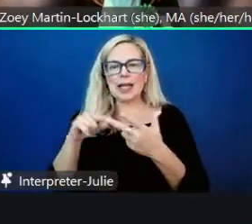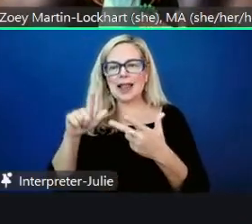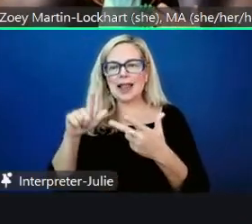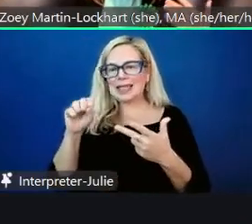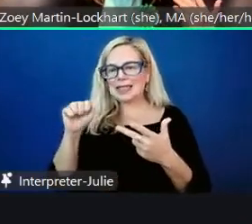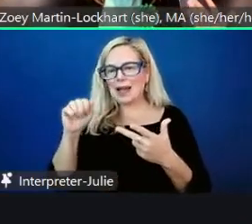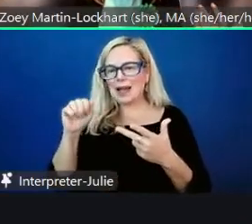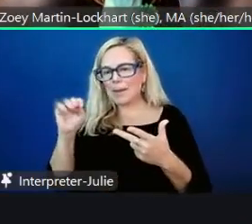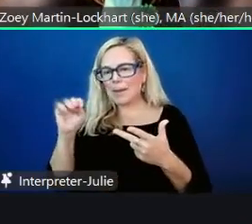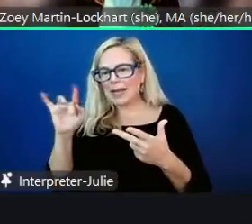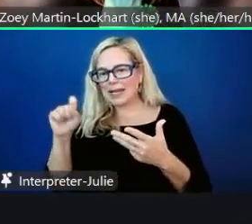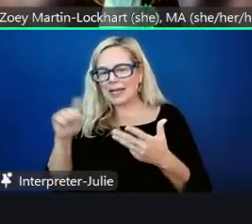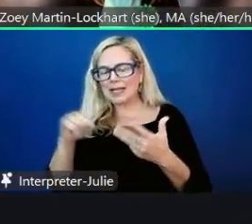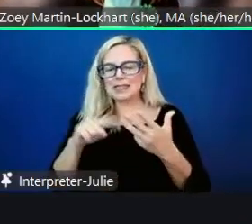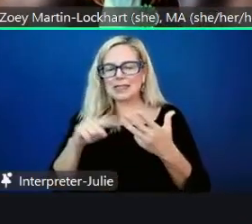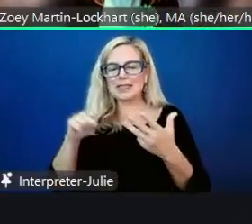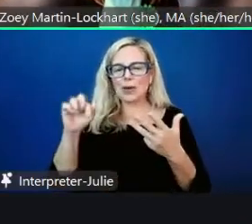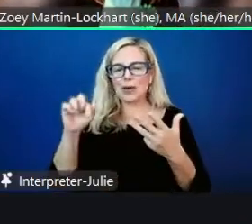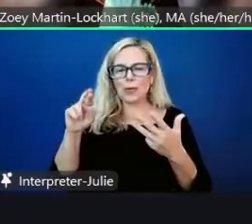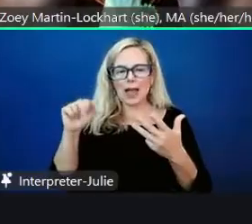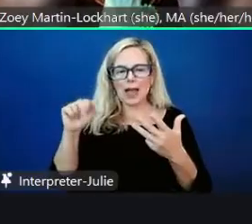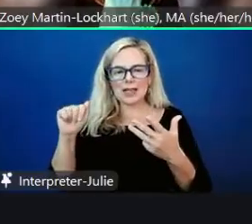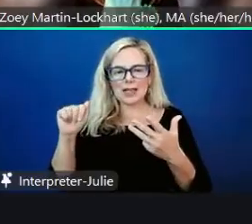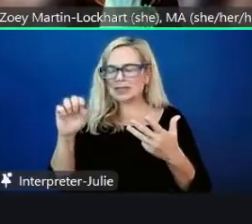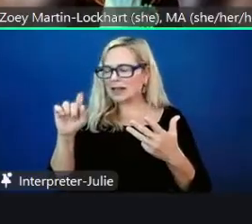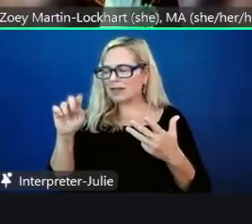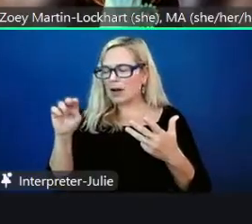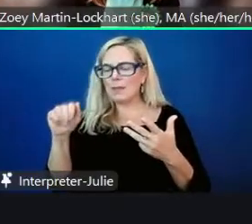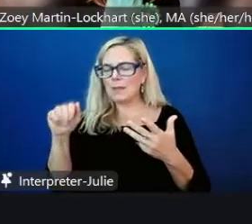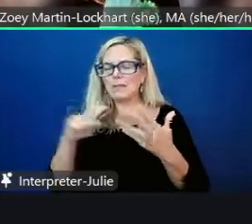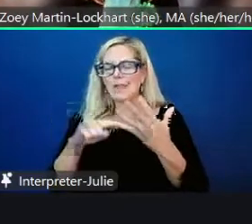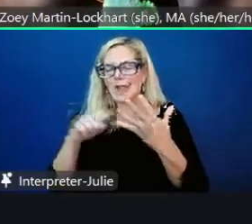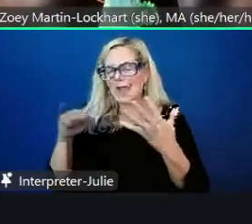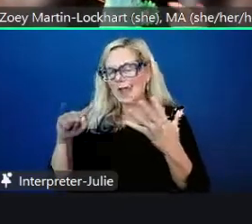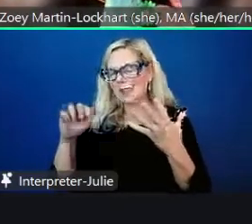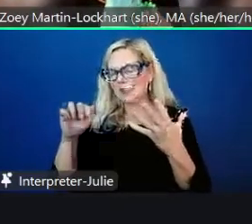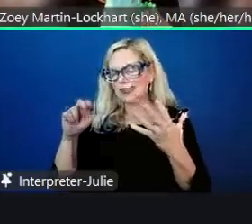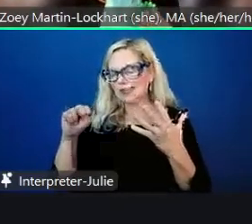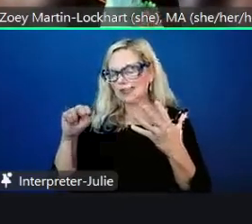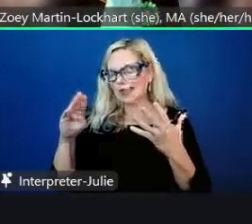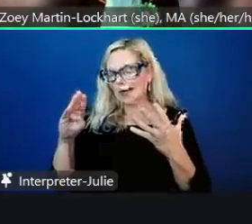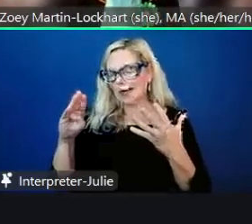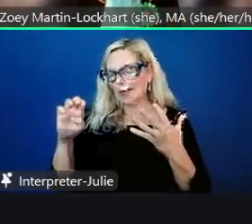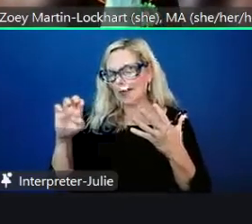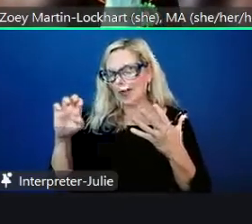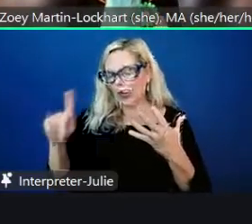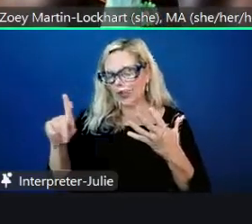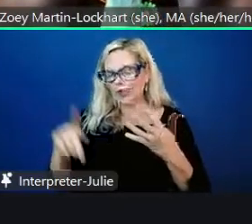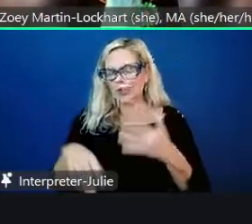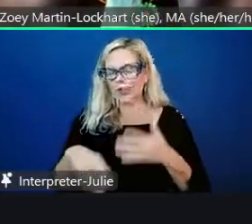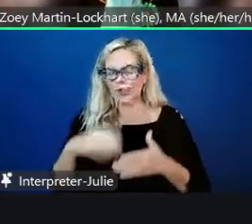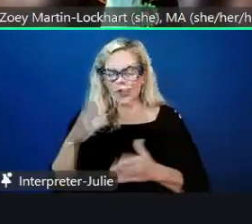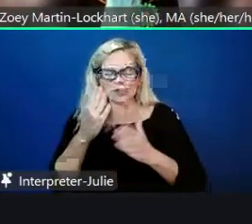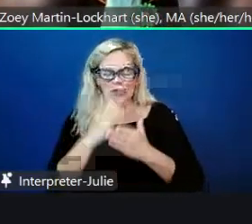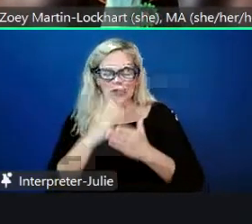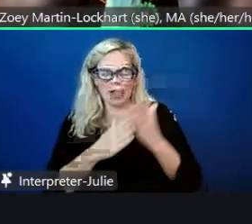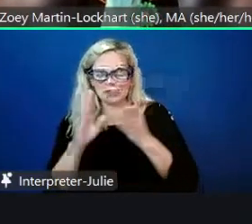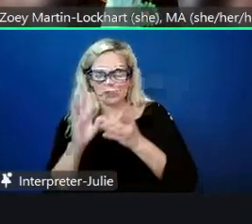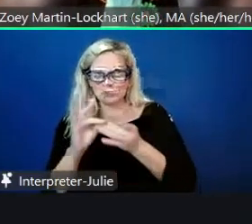Sturgiopoulos, Maria Marimianakis, and Justin Bullock. A few examples from interlocutors